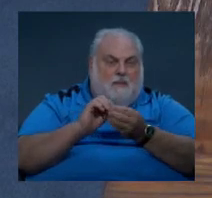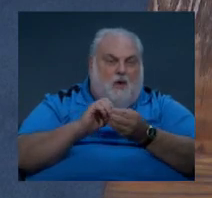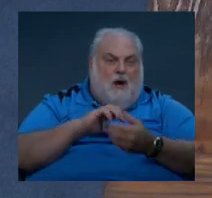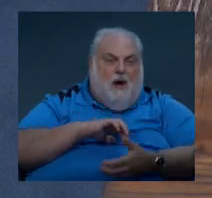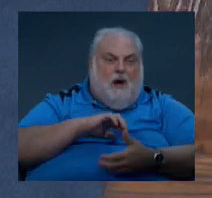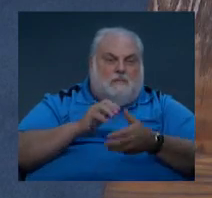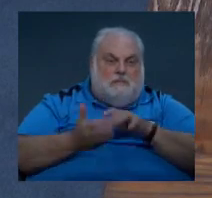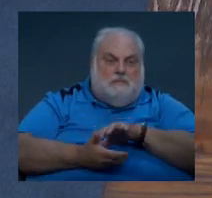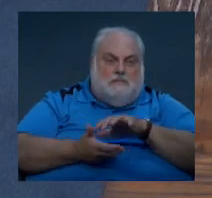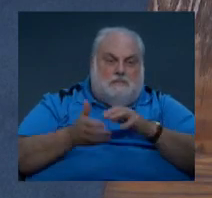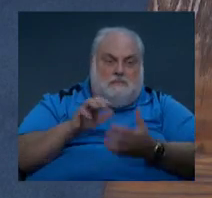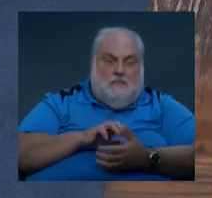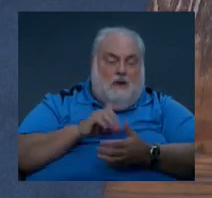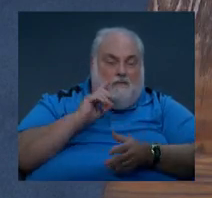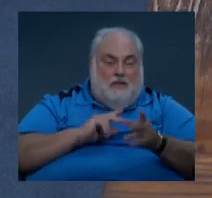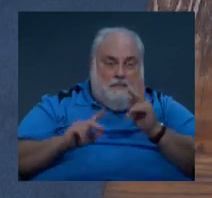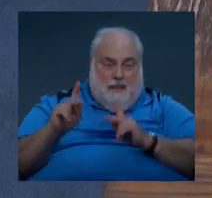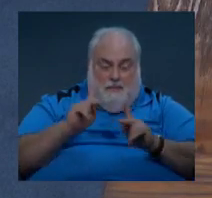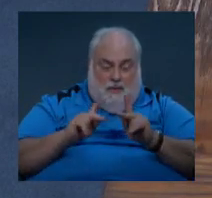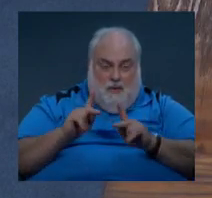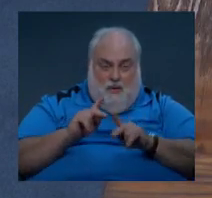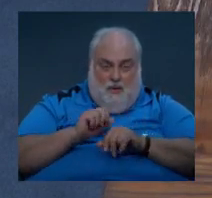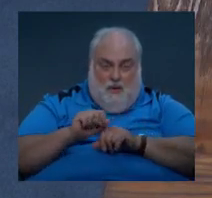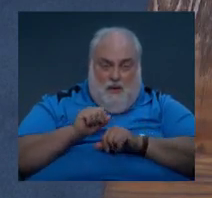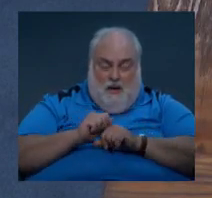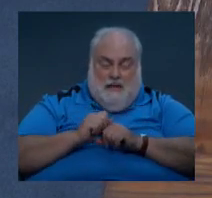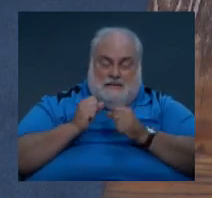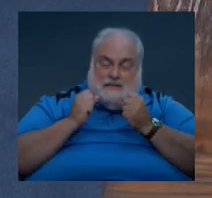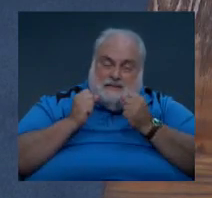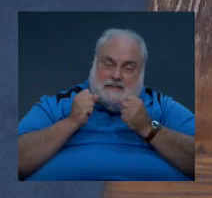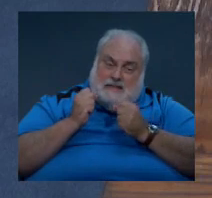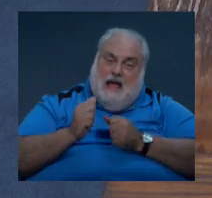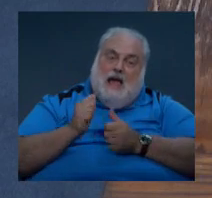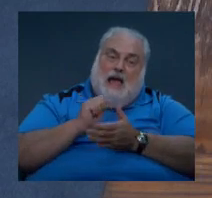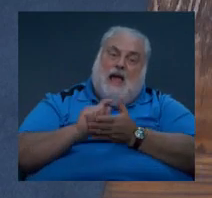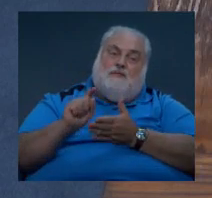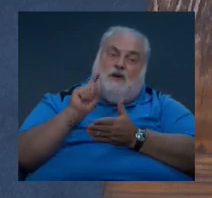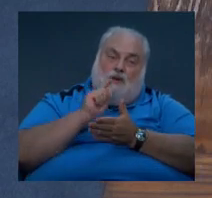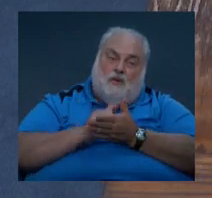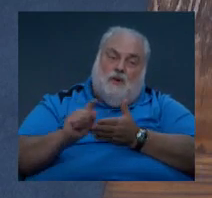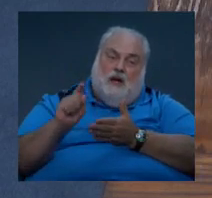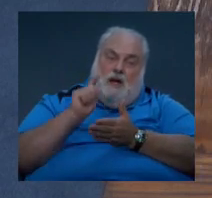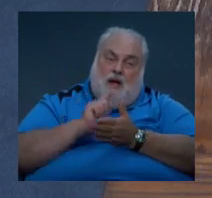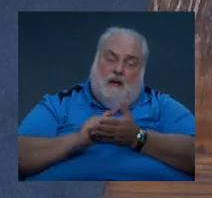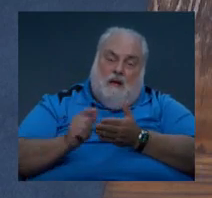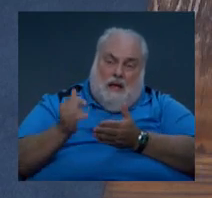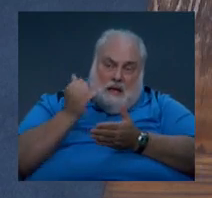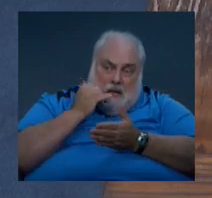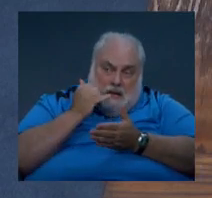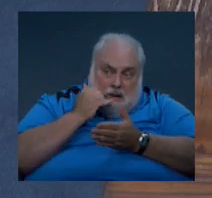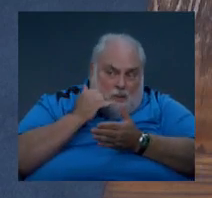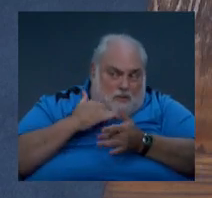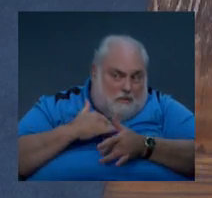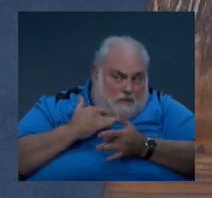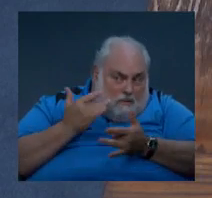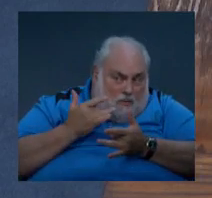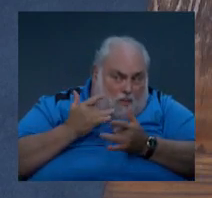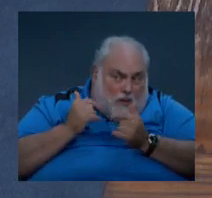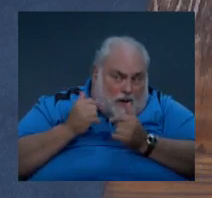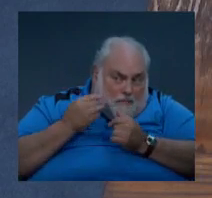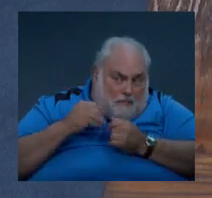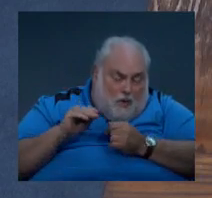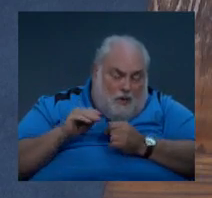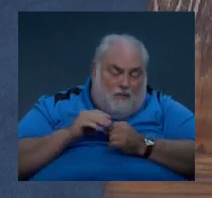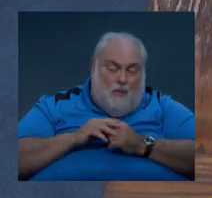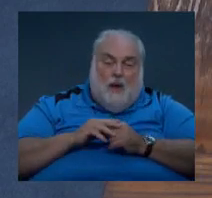it is for the employees. I get multiple calls every week. What's going on? When do I move? We had transfers all ready